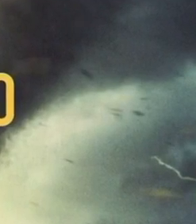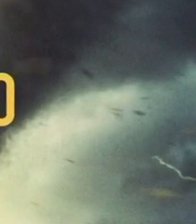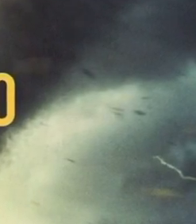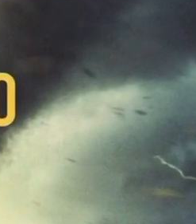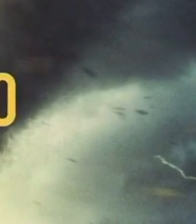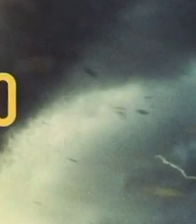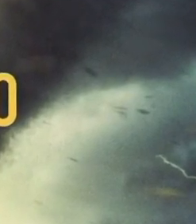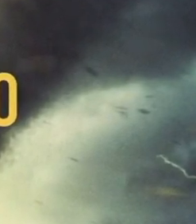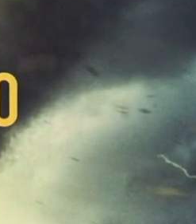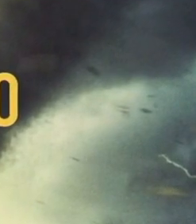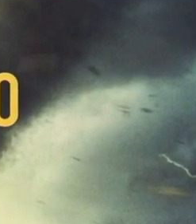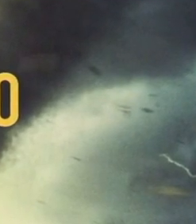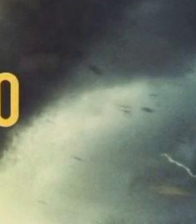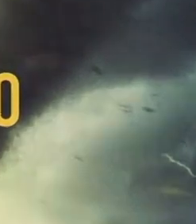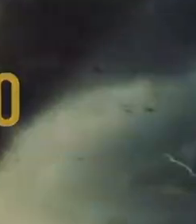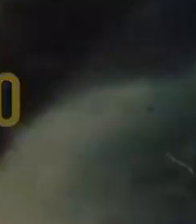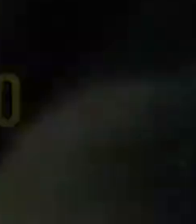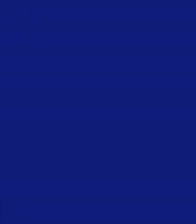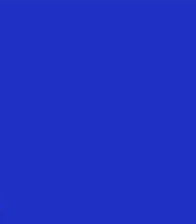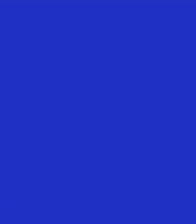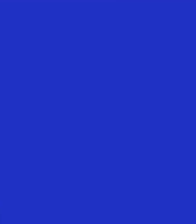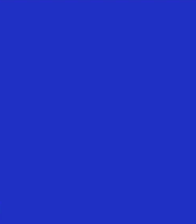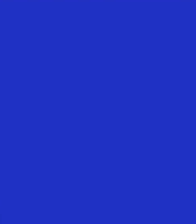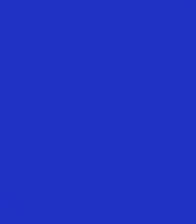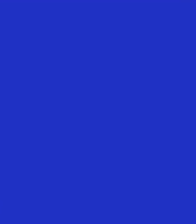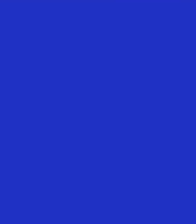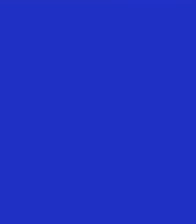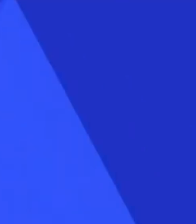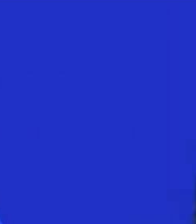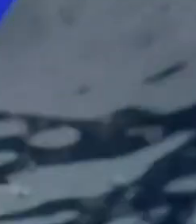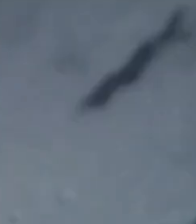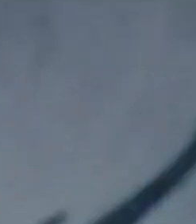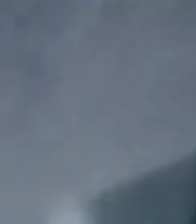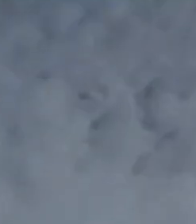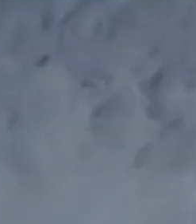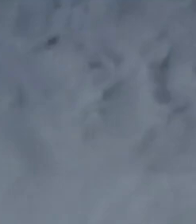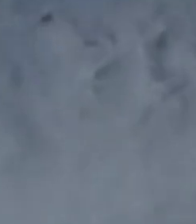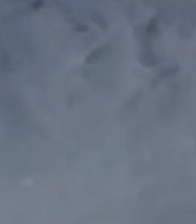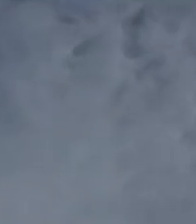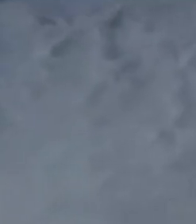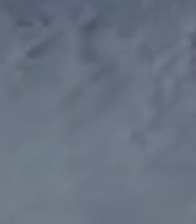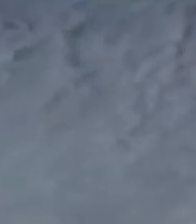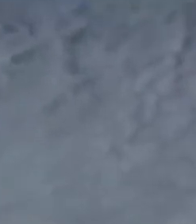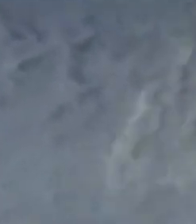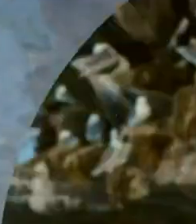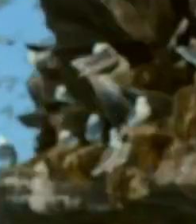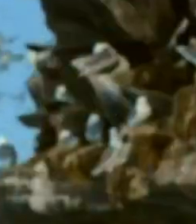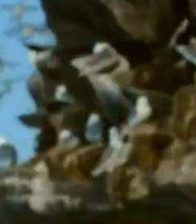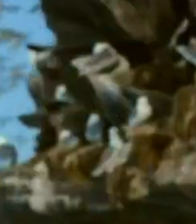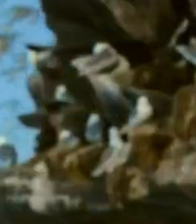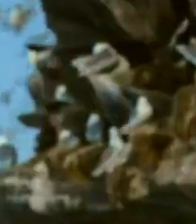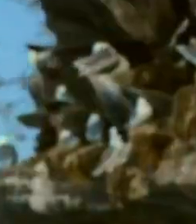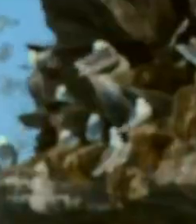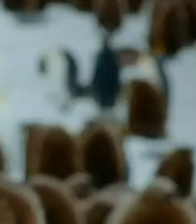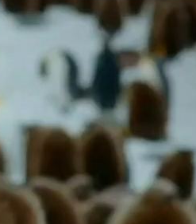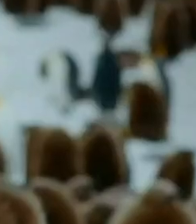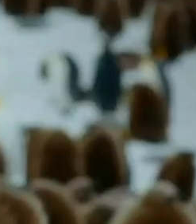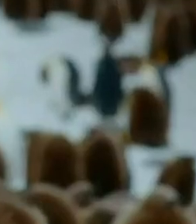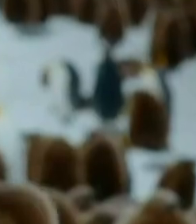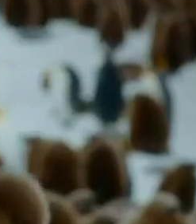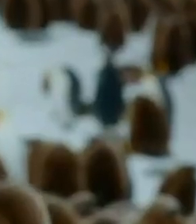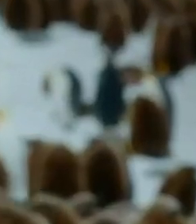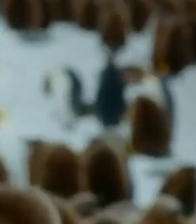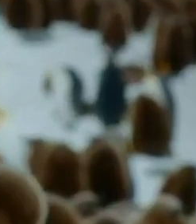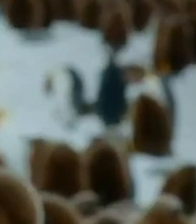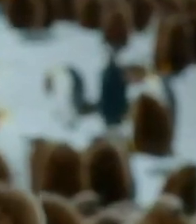8 Central on KET. Make Wednesday night on PBS your destination for exploration, beginning with nature.